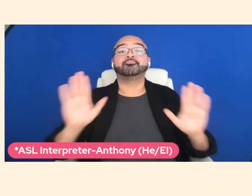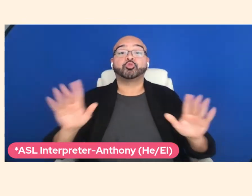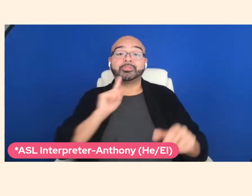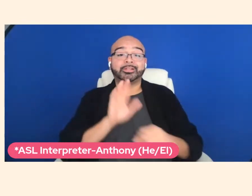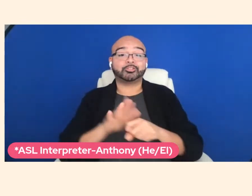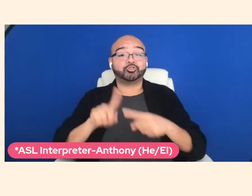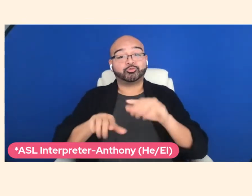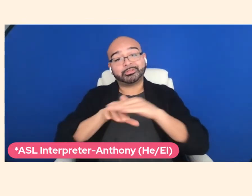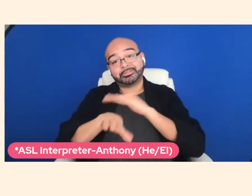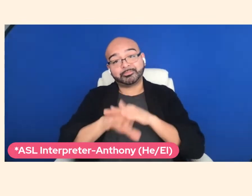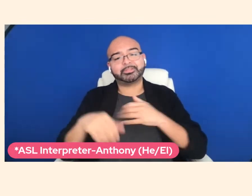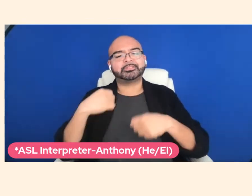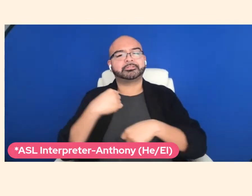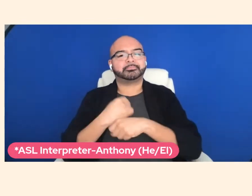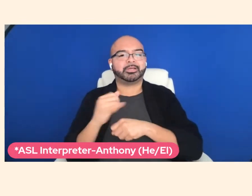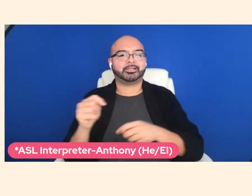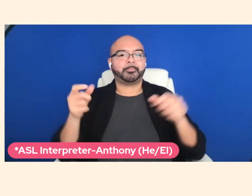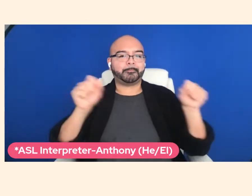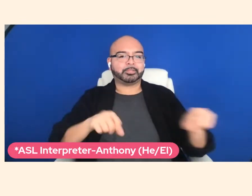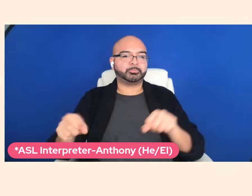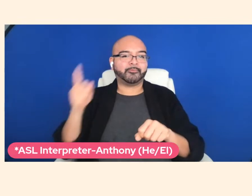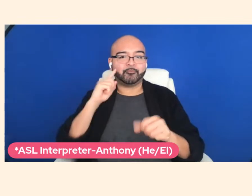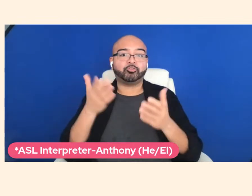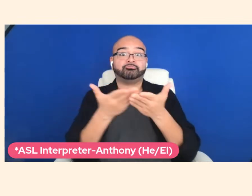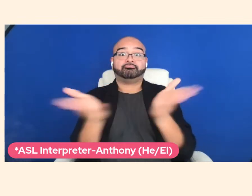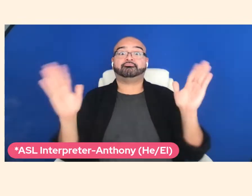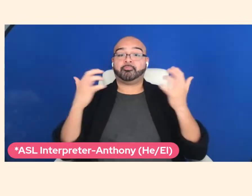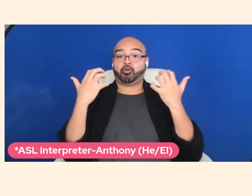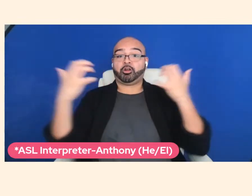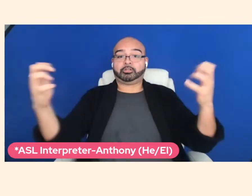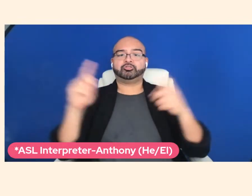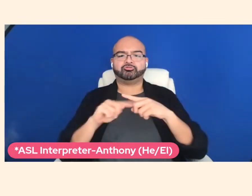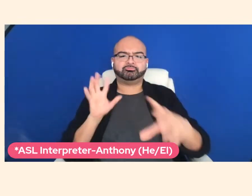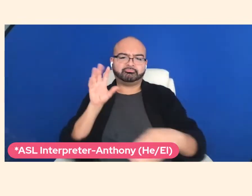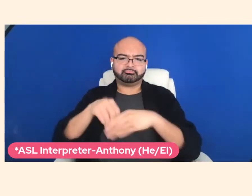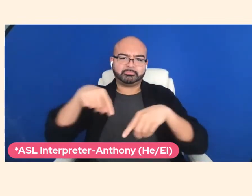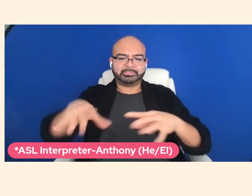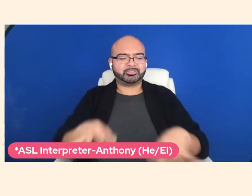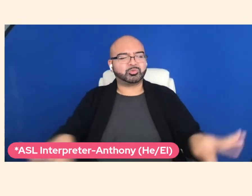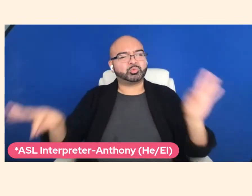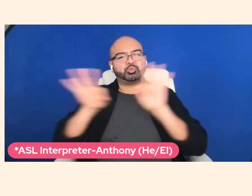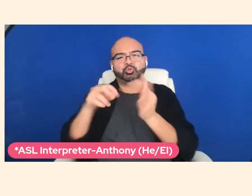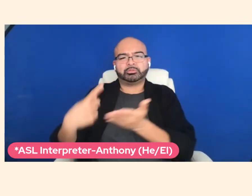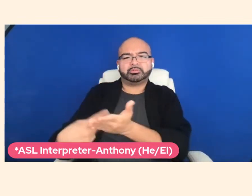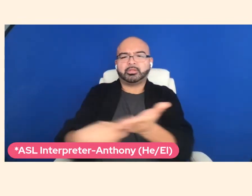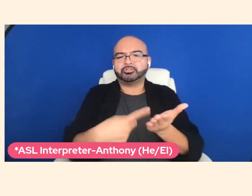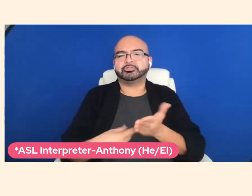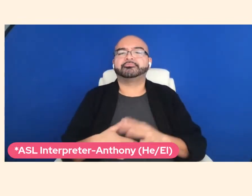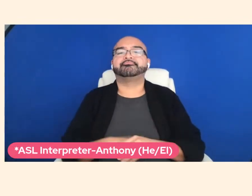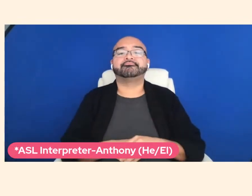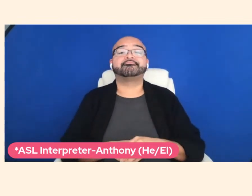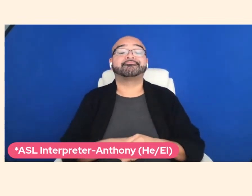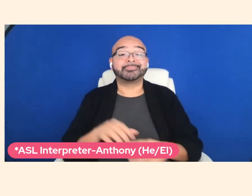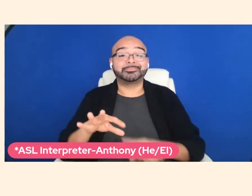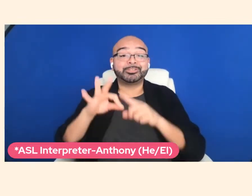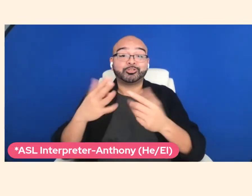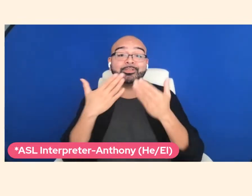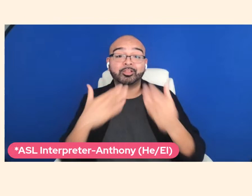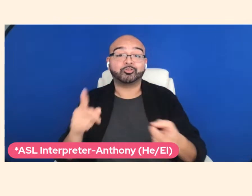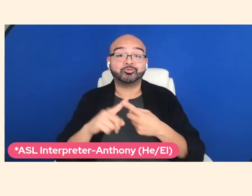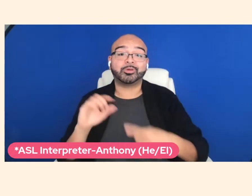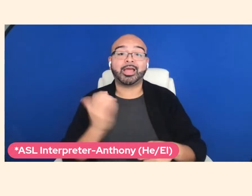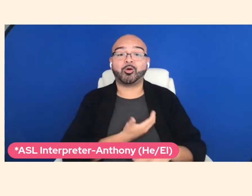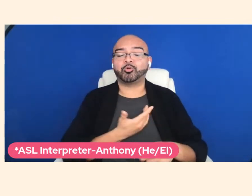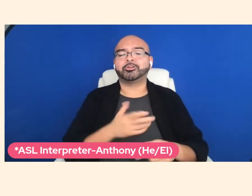accessibility has made it possible for a broader audience to engage in these crucial discussions. Furthermore, a special thank you goes out to our esteemed